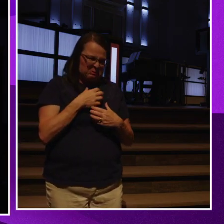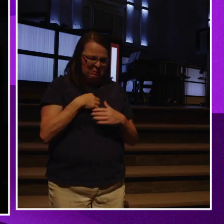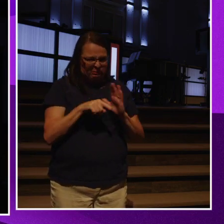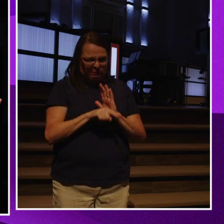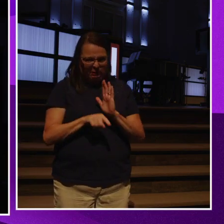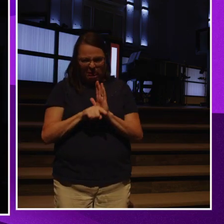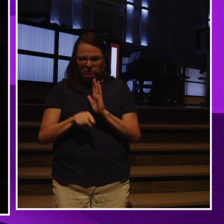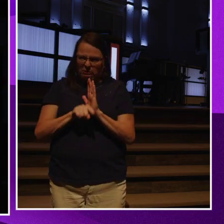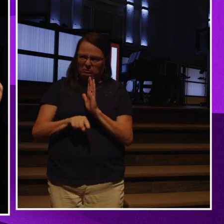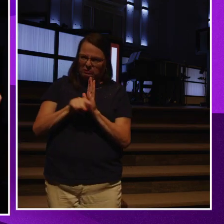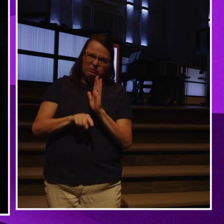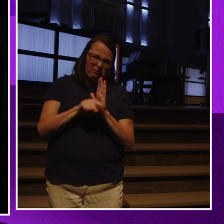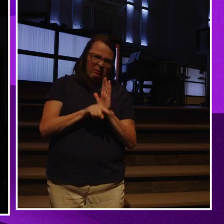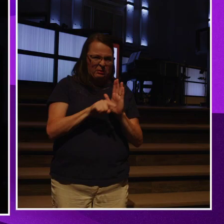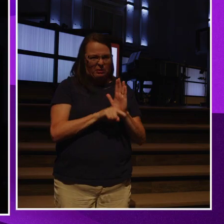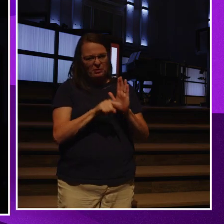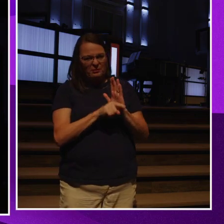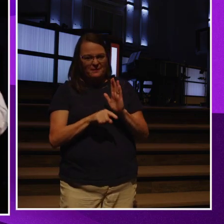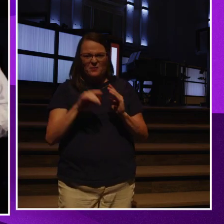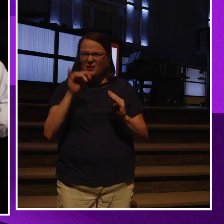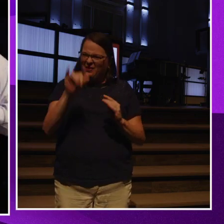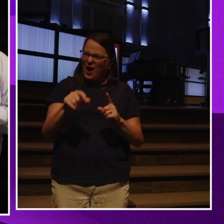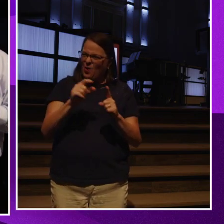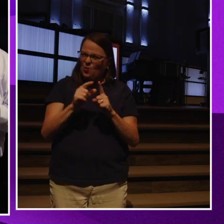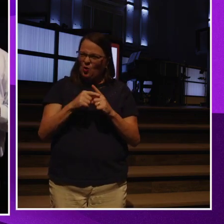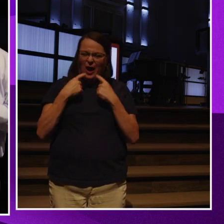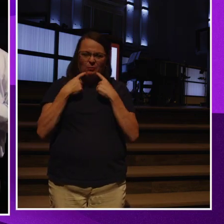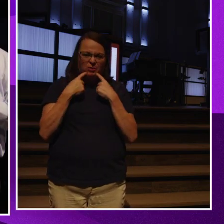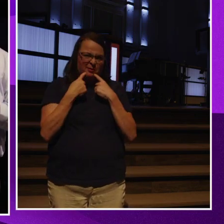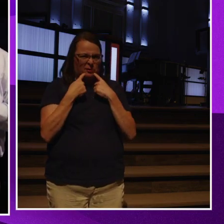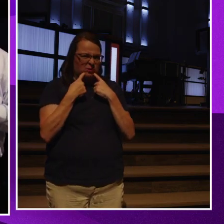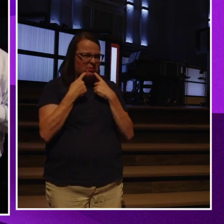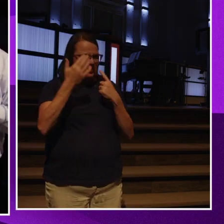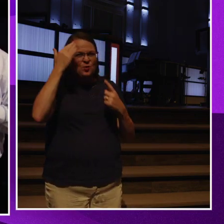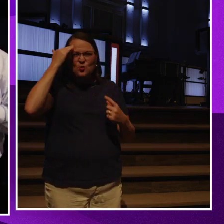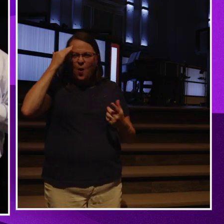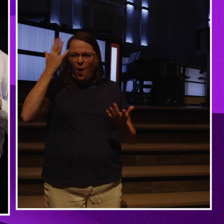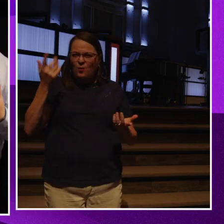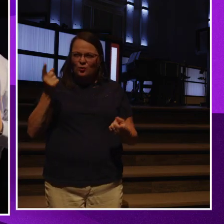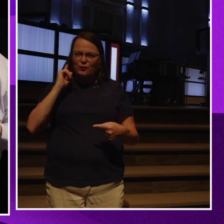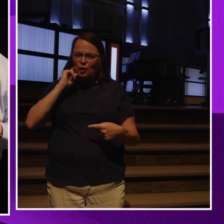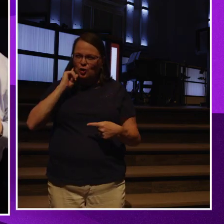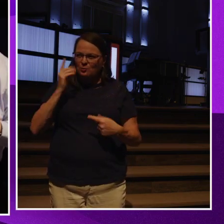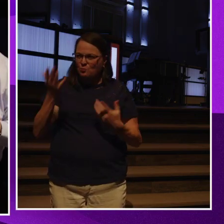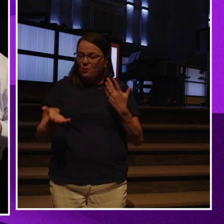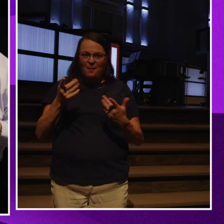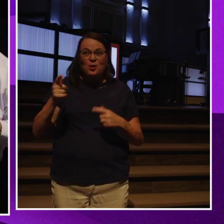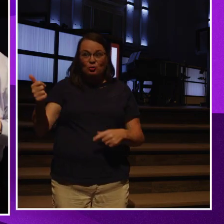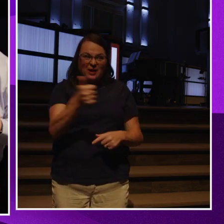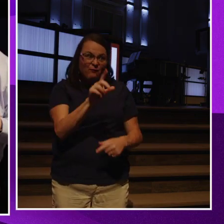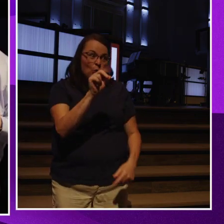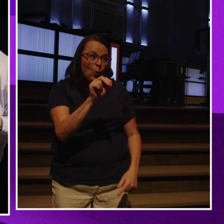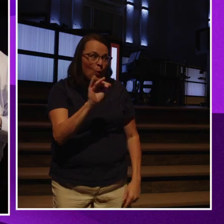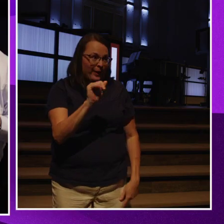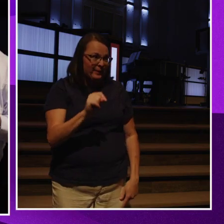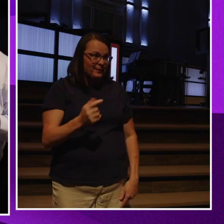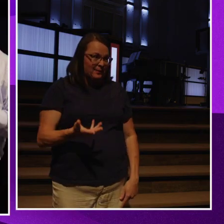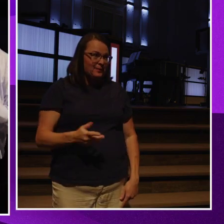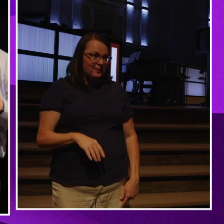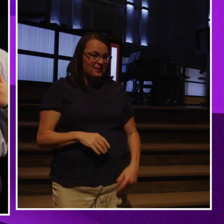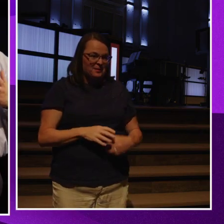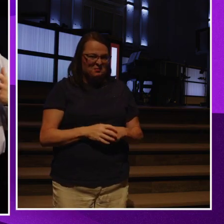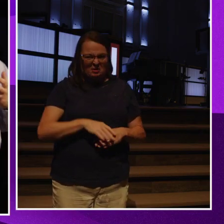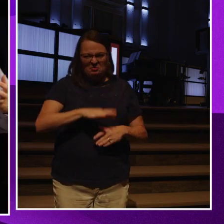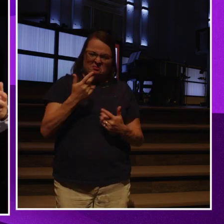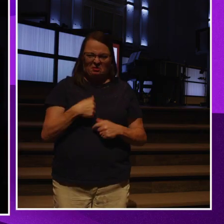gongousmos. It's just that word. You've heard it. You've probably done it. Well,